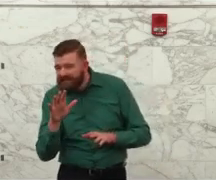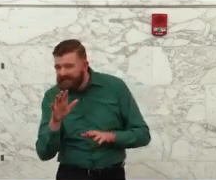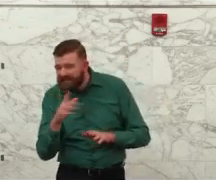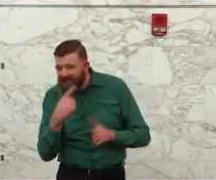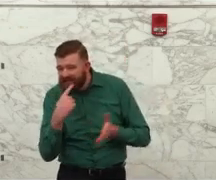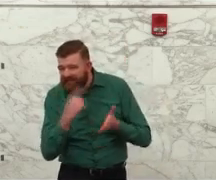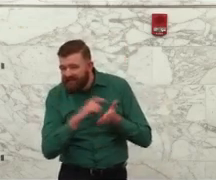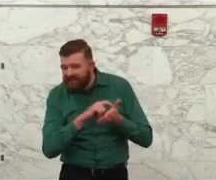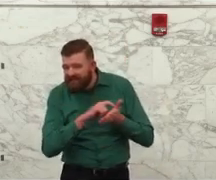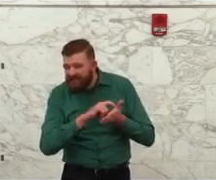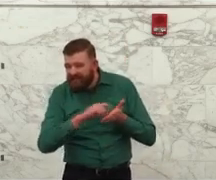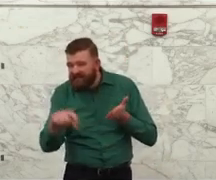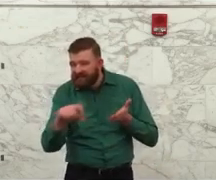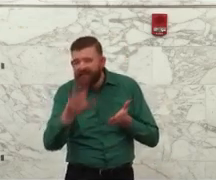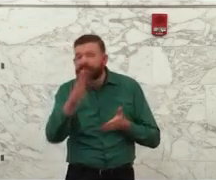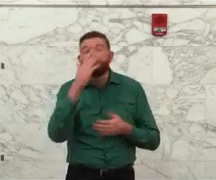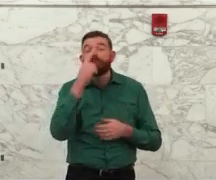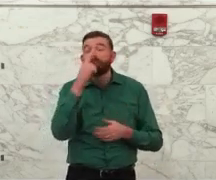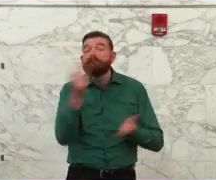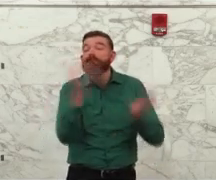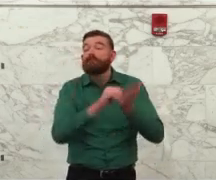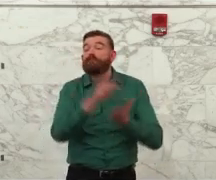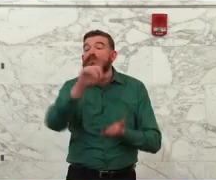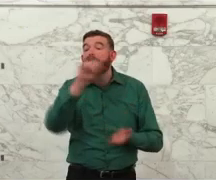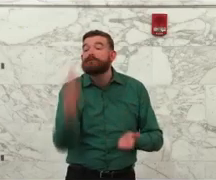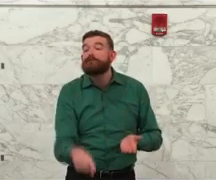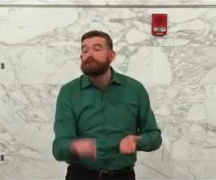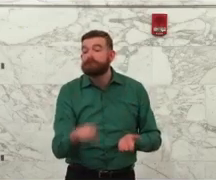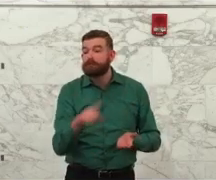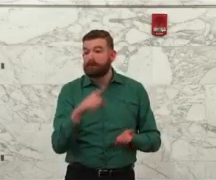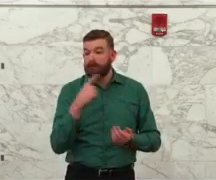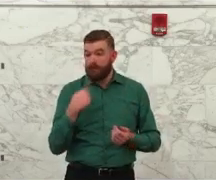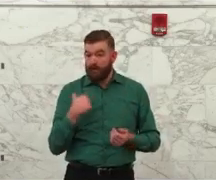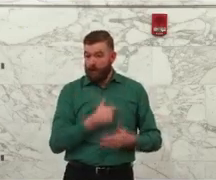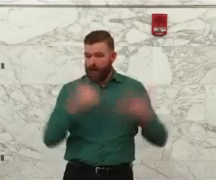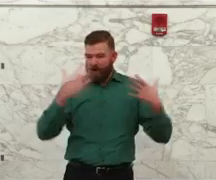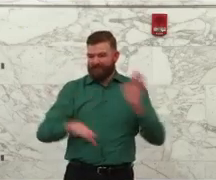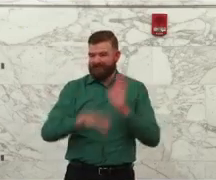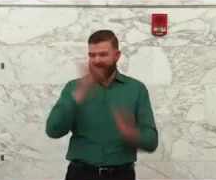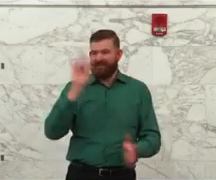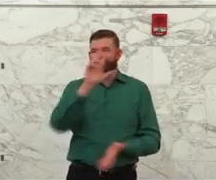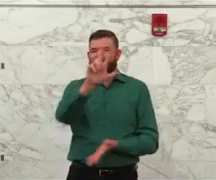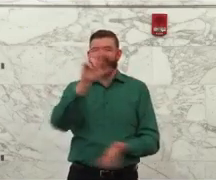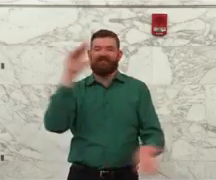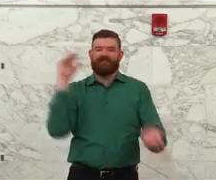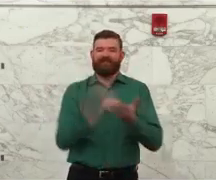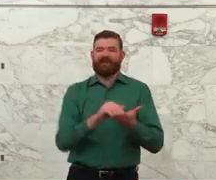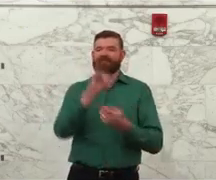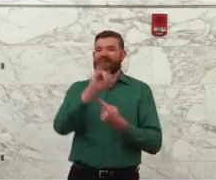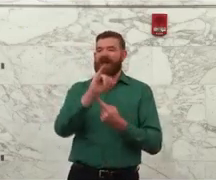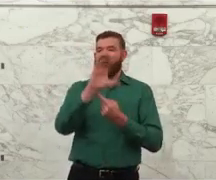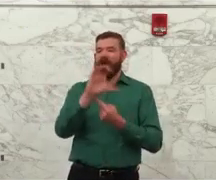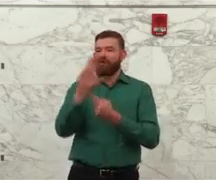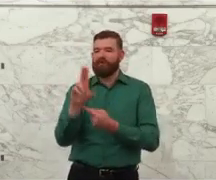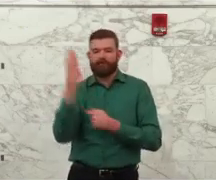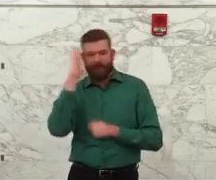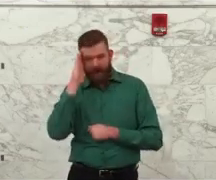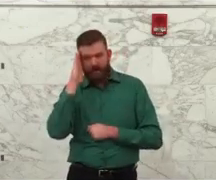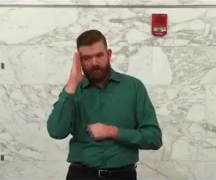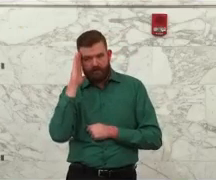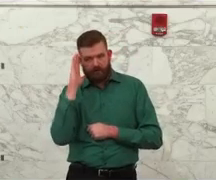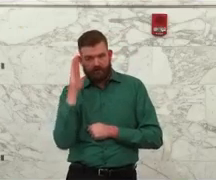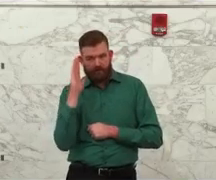just to make sure we repeat the question, 3,000 critical care beds, the projected over the course of the next year? In